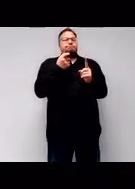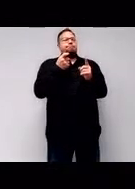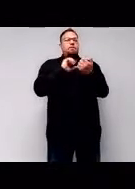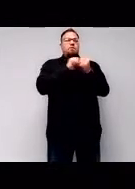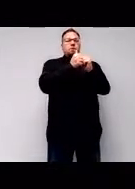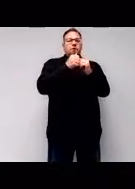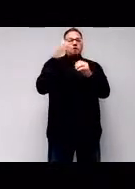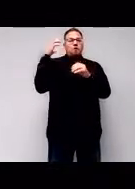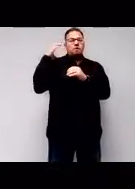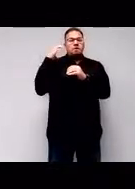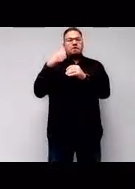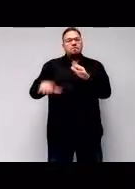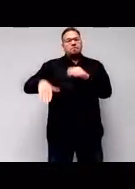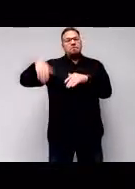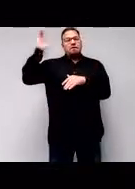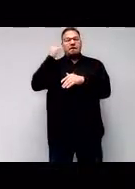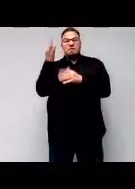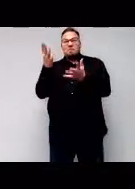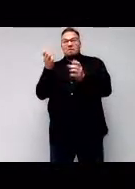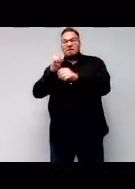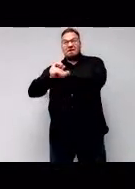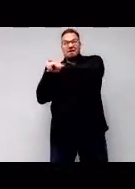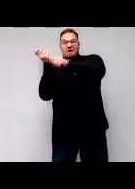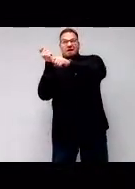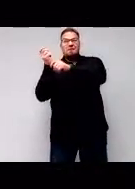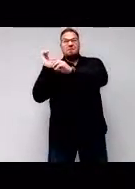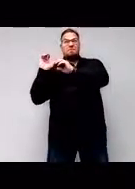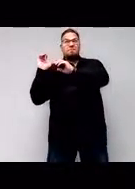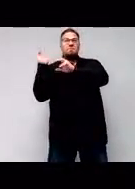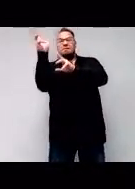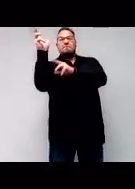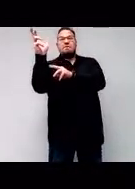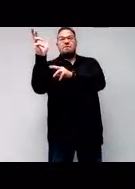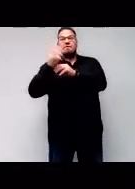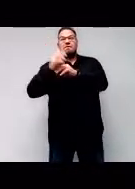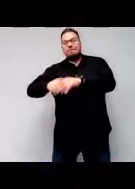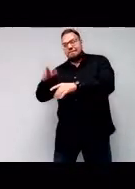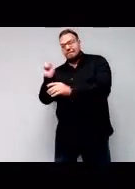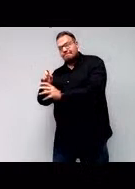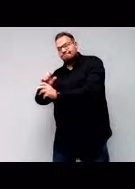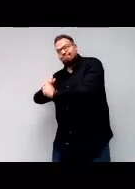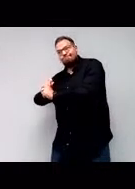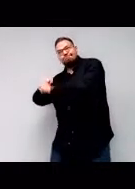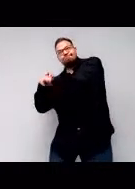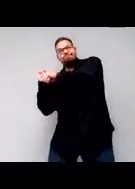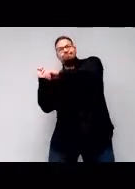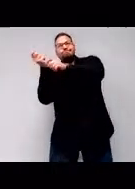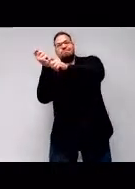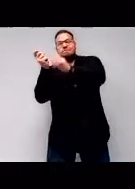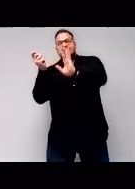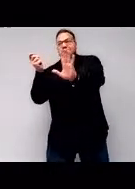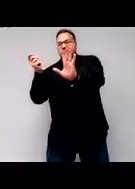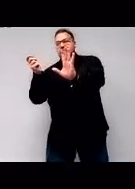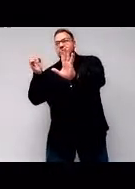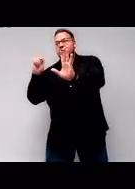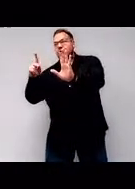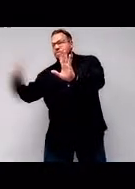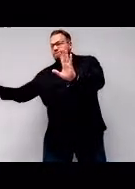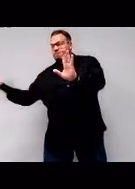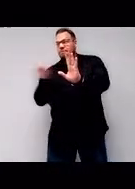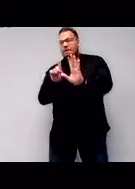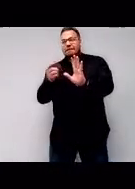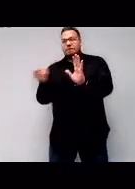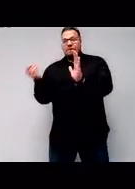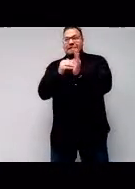a baseball, you need to get up to the plate, face live pitching, swing the bat, get feedback, get back up there, and do it again.